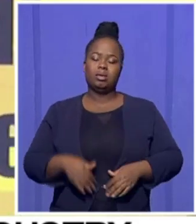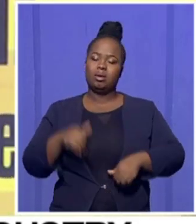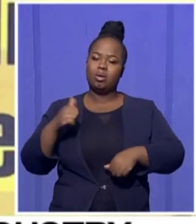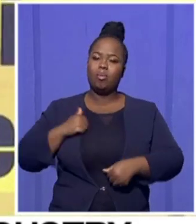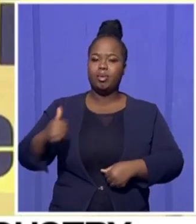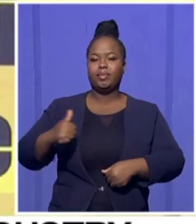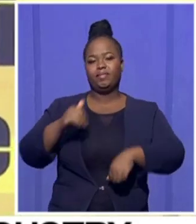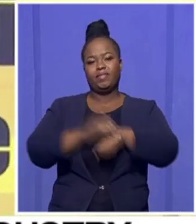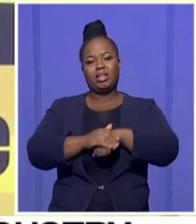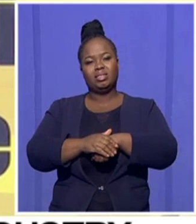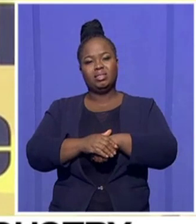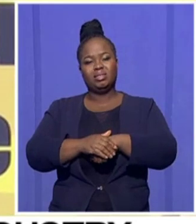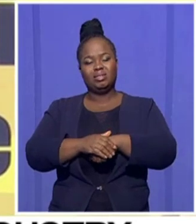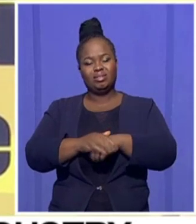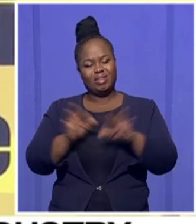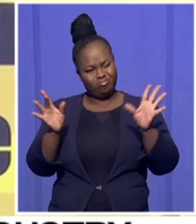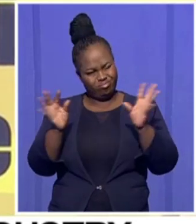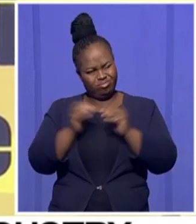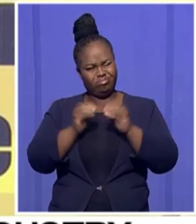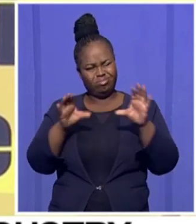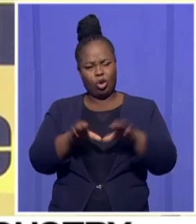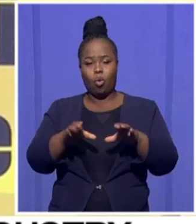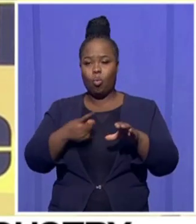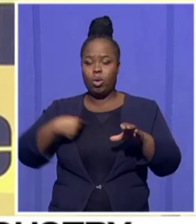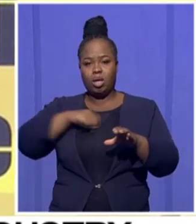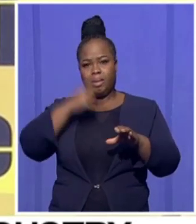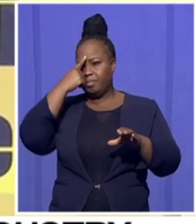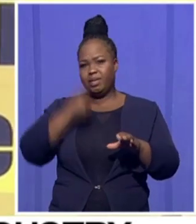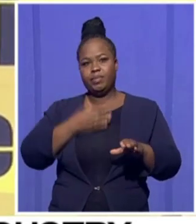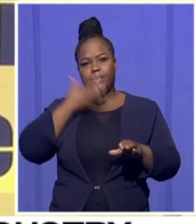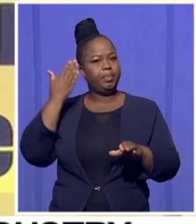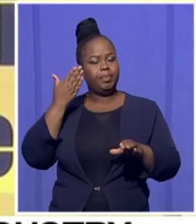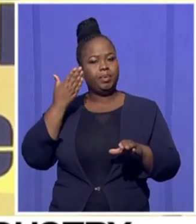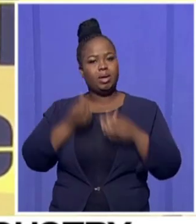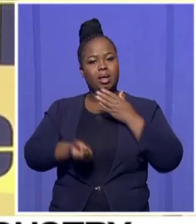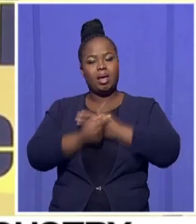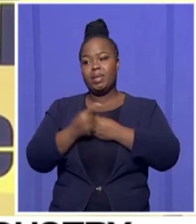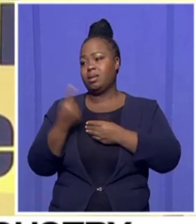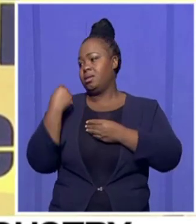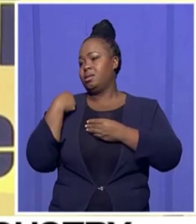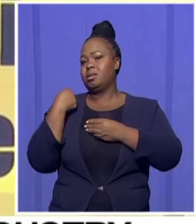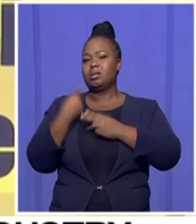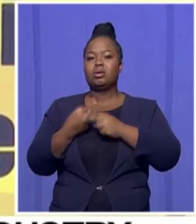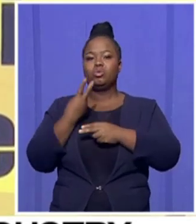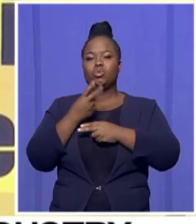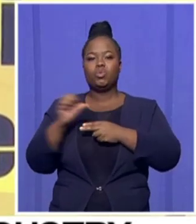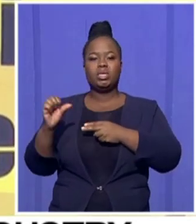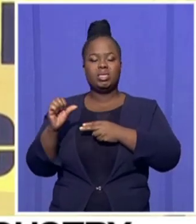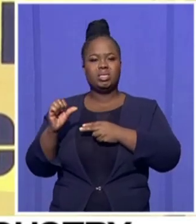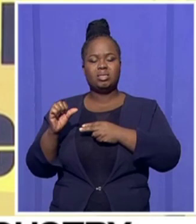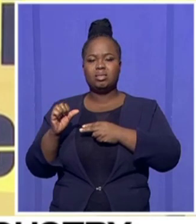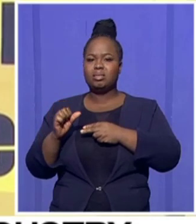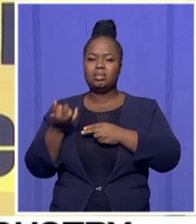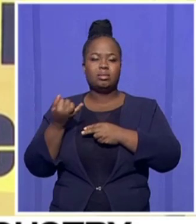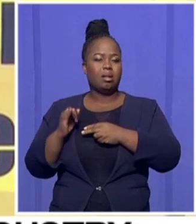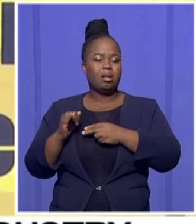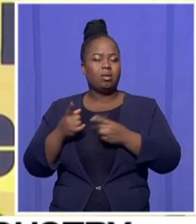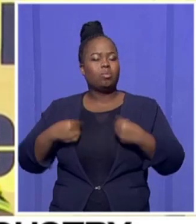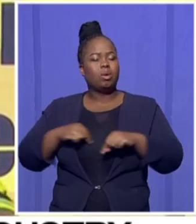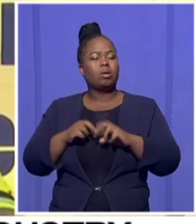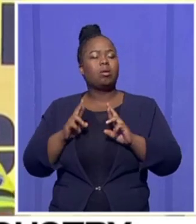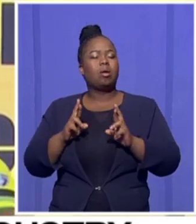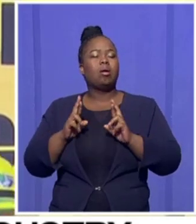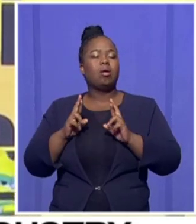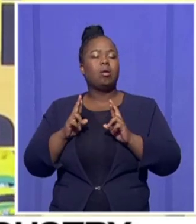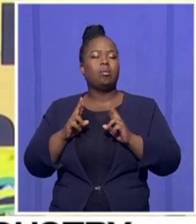friend on that fateful day about 2 weeks ago. We all hope that Comrade Mpho